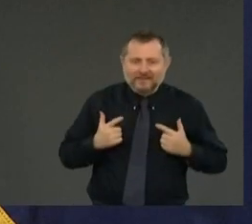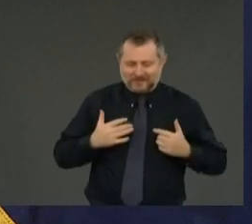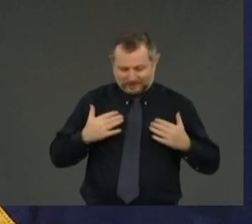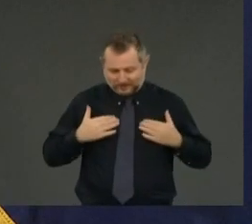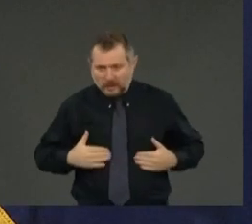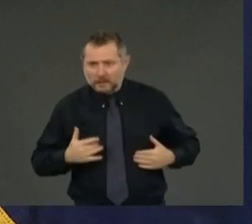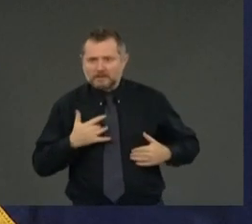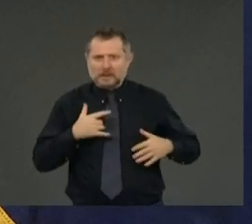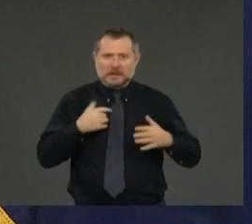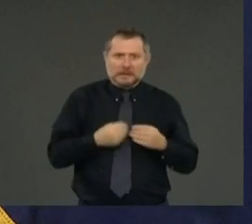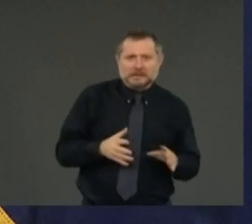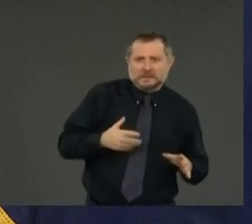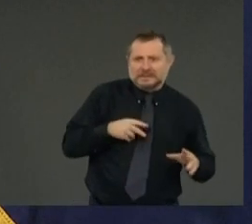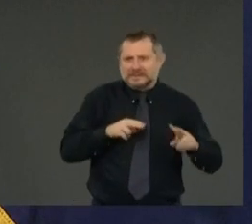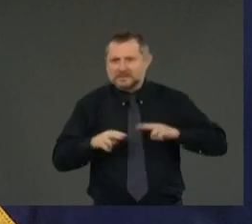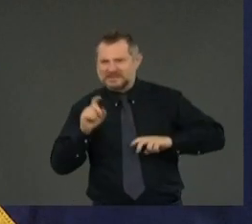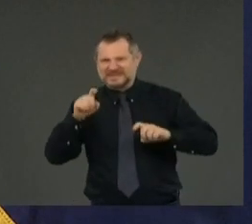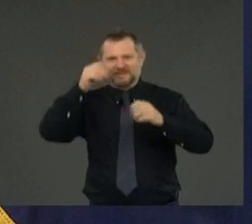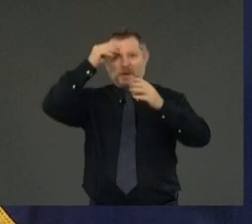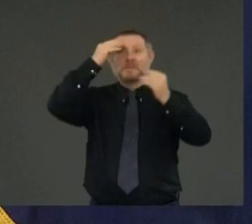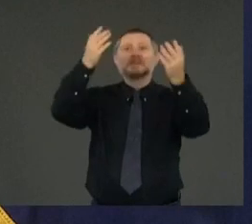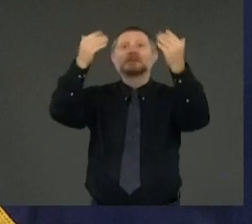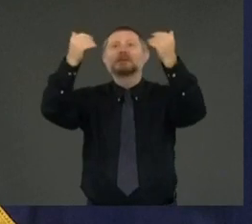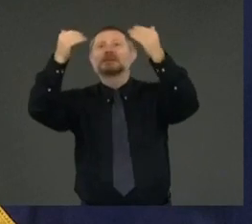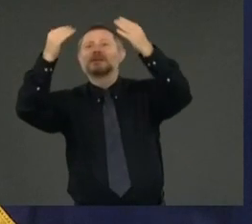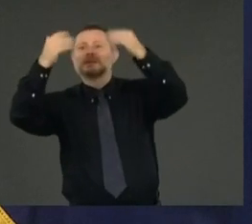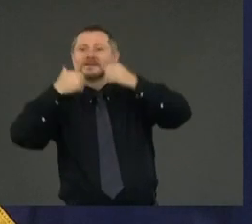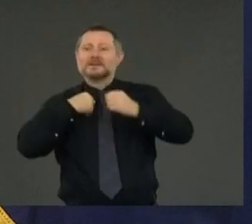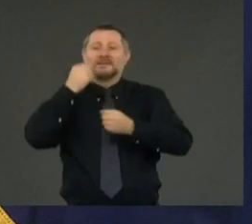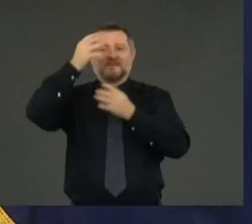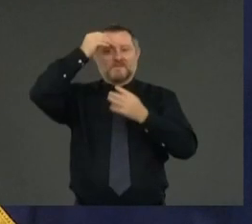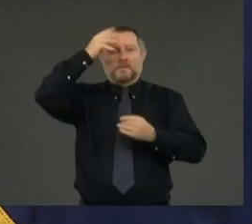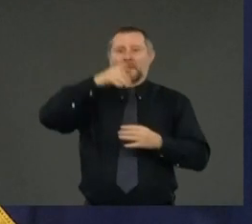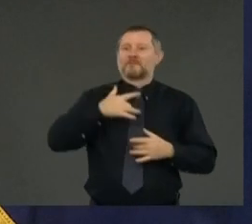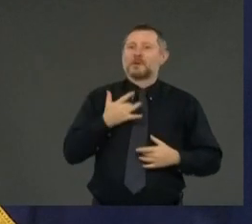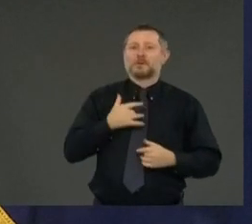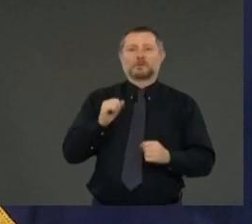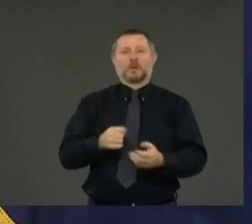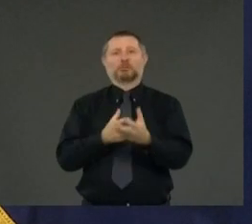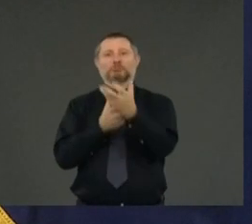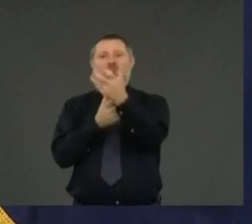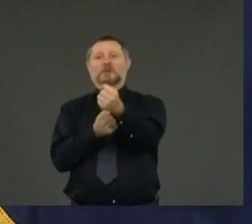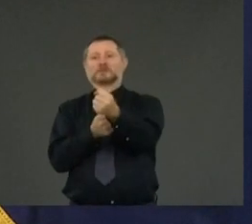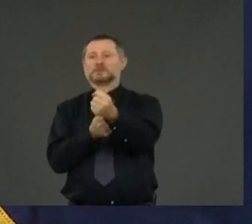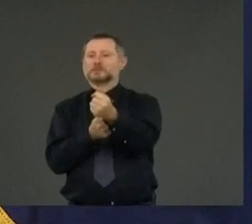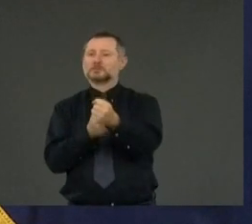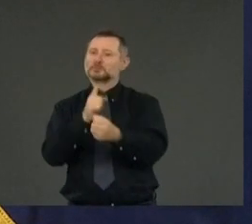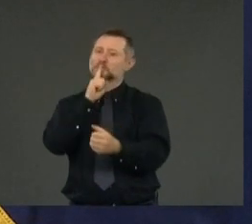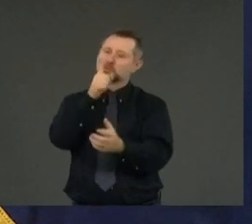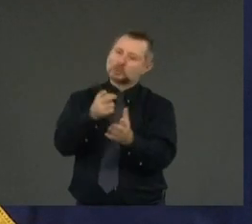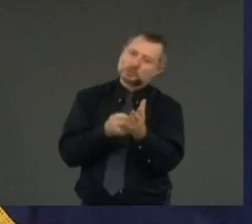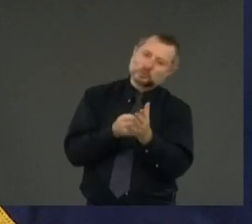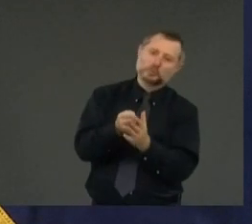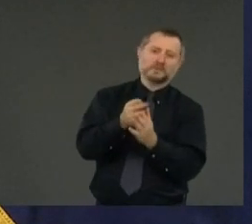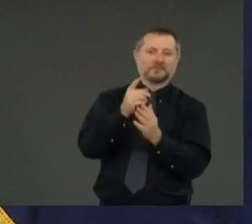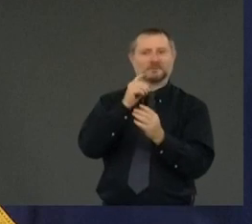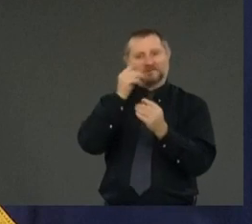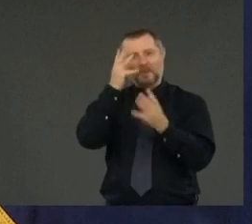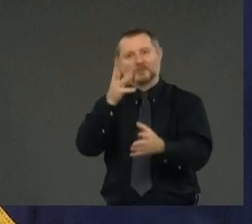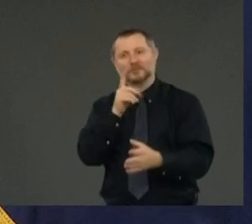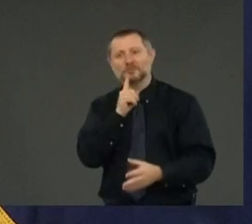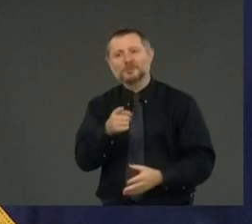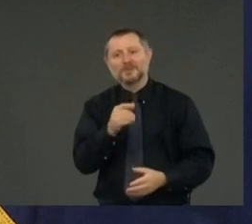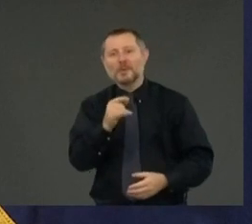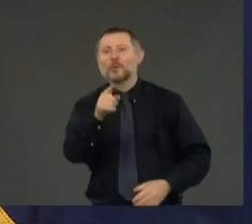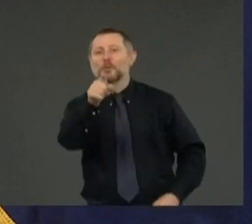They needed that desperately. Information they could trust, credible information that they could trust. And we did